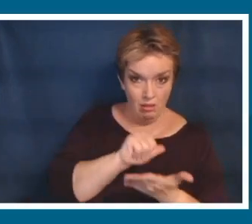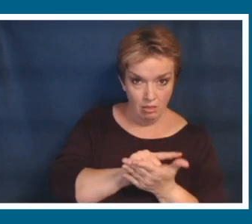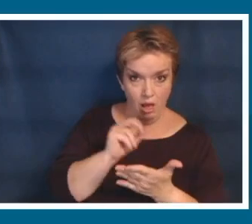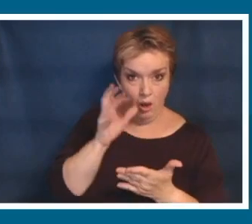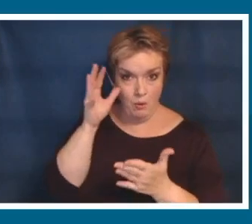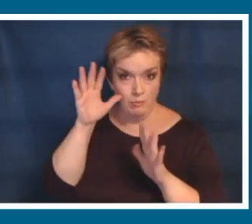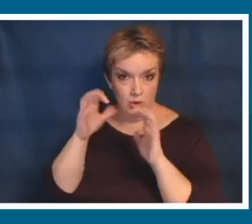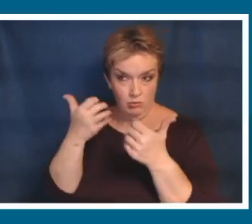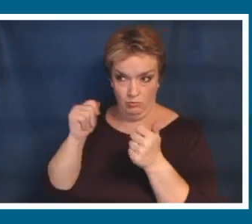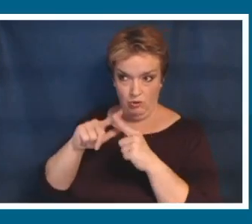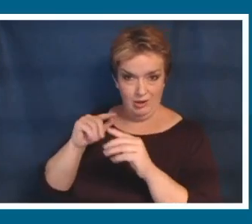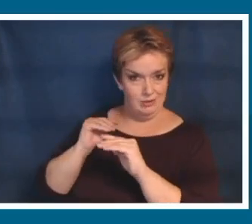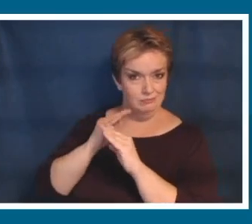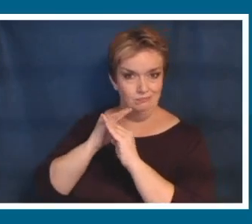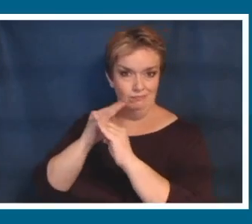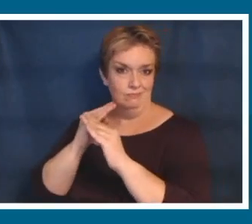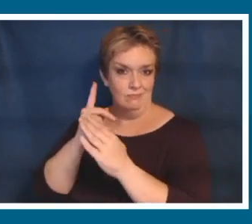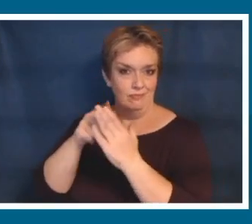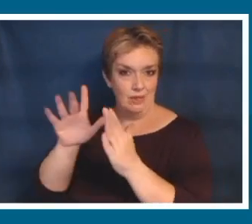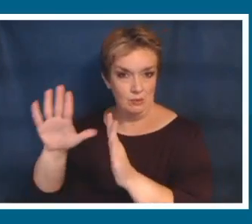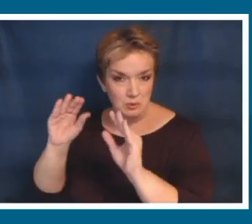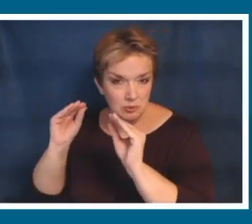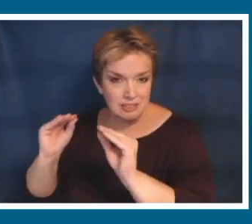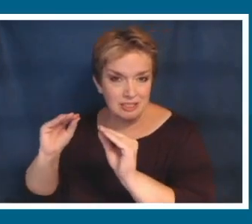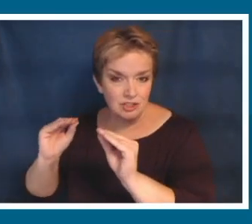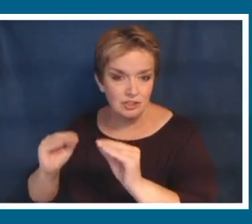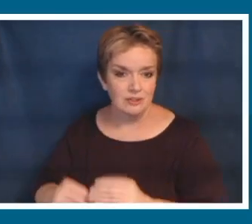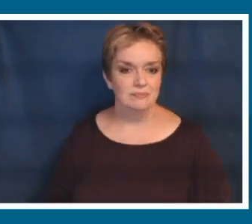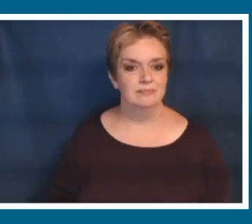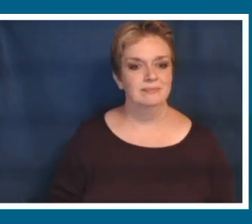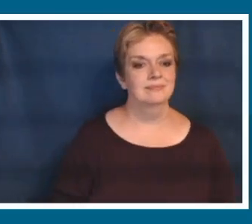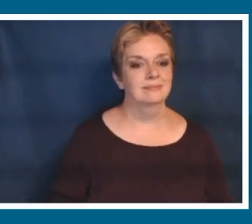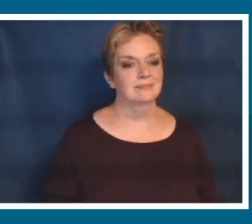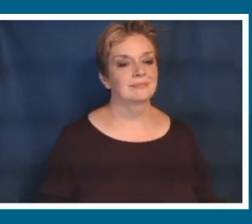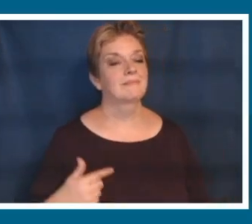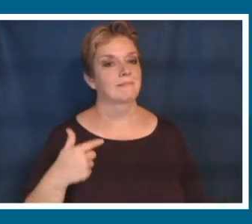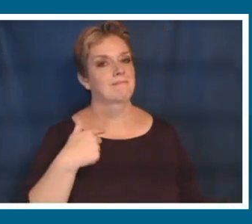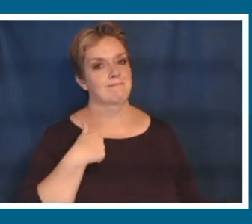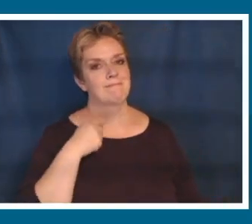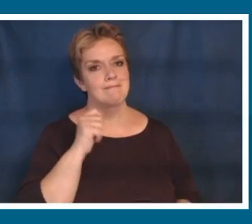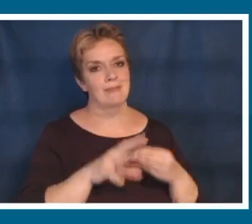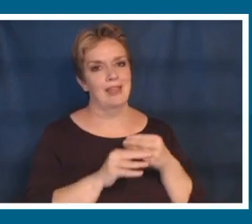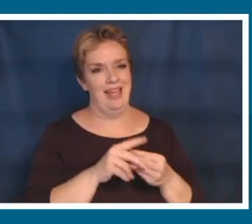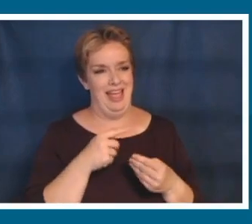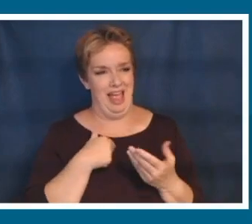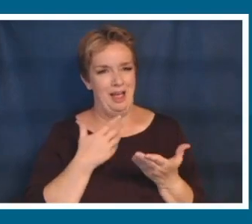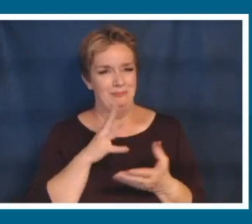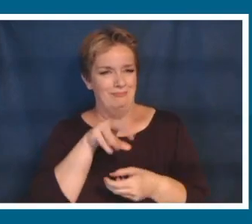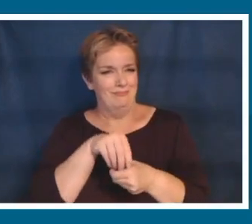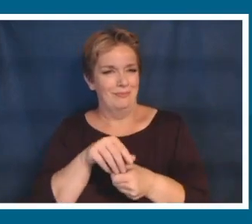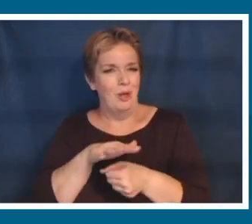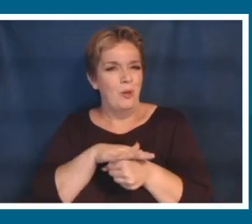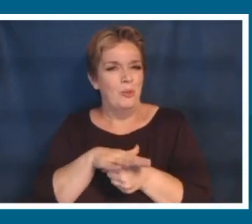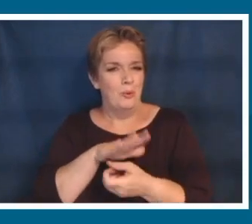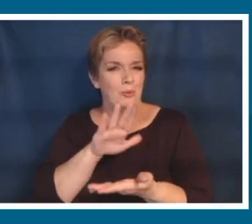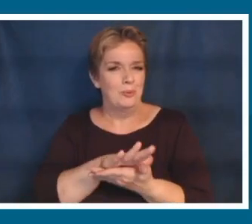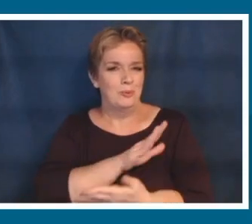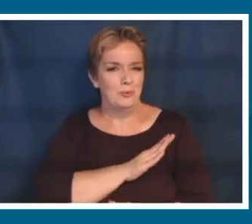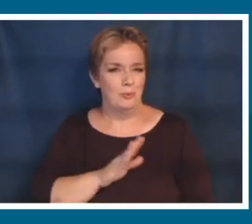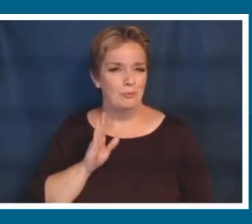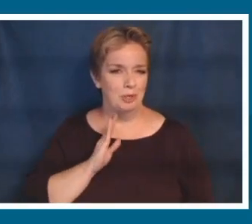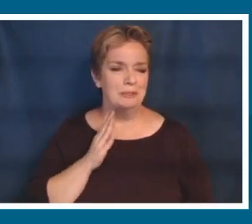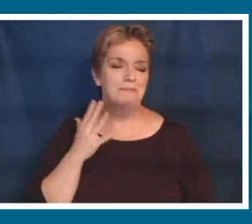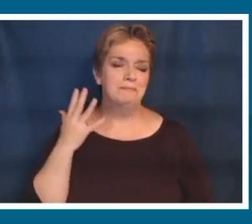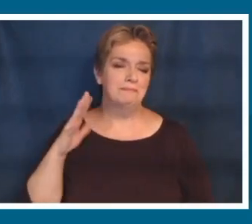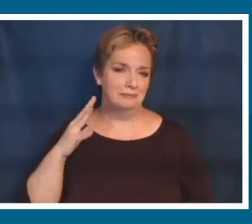I'll jump in here. A couple of things. I serve on my local school board, and so this is something that we have encountered,